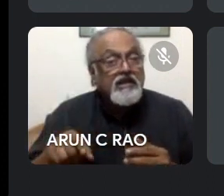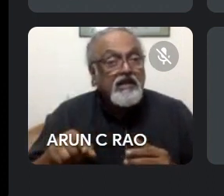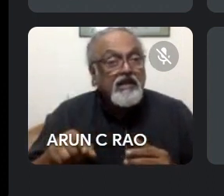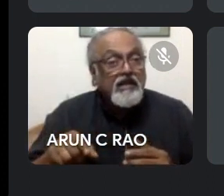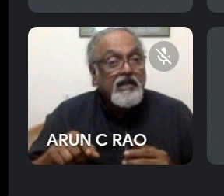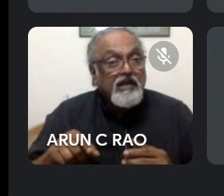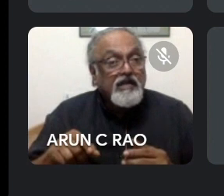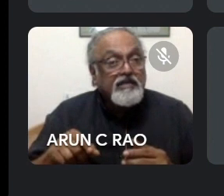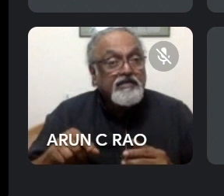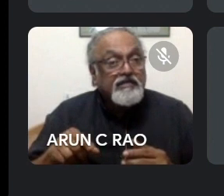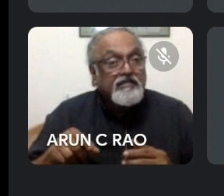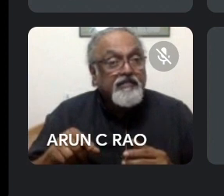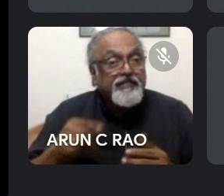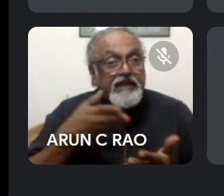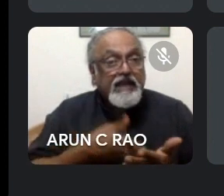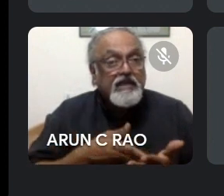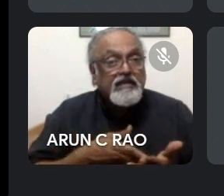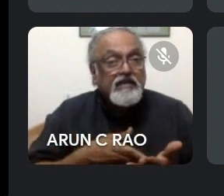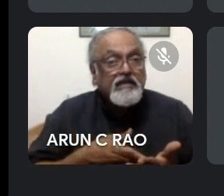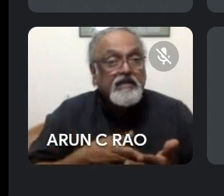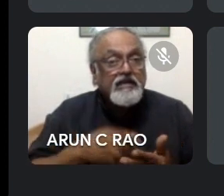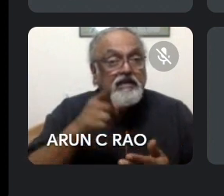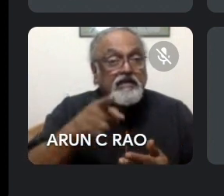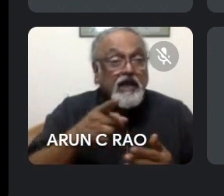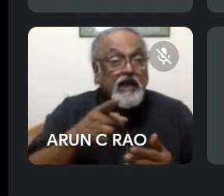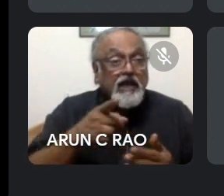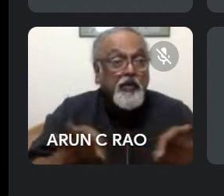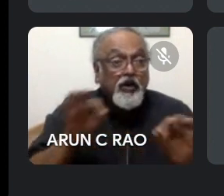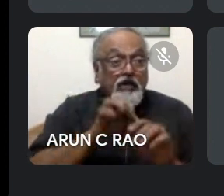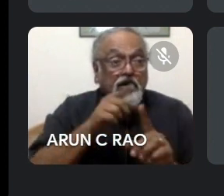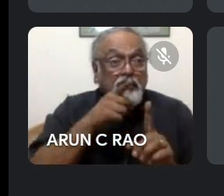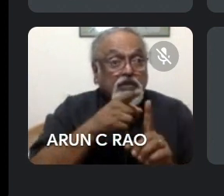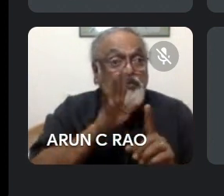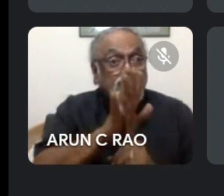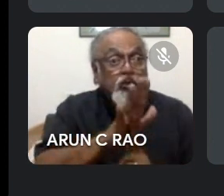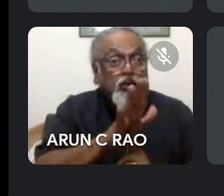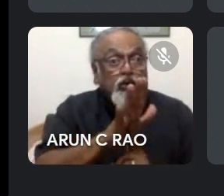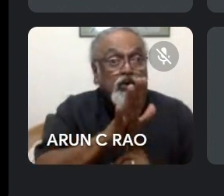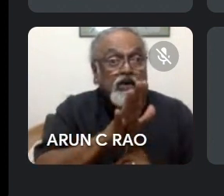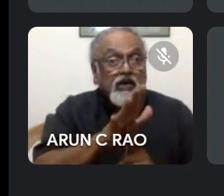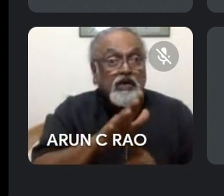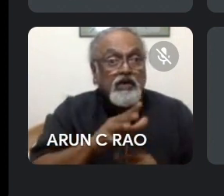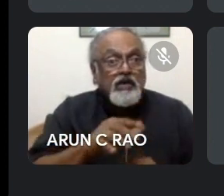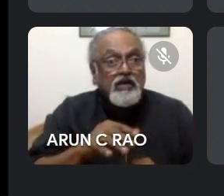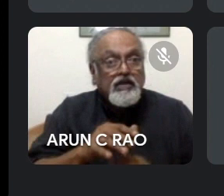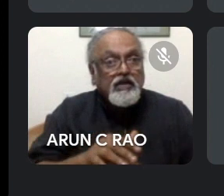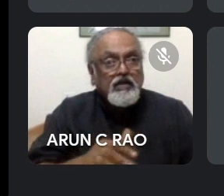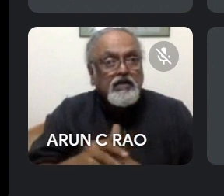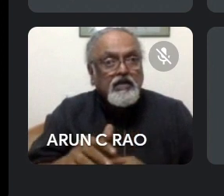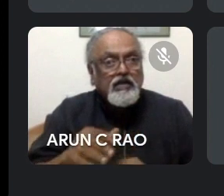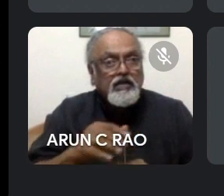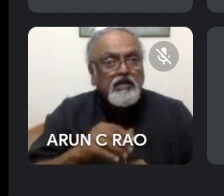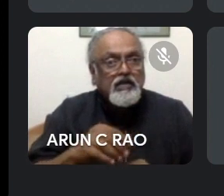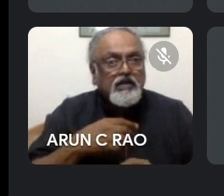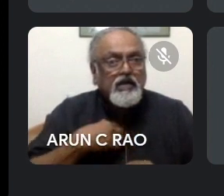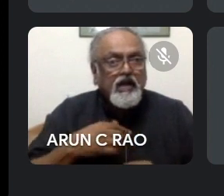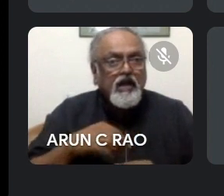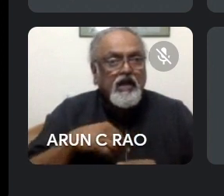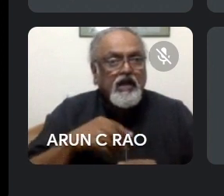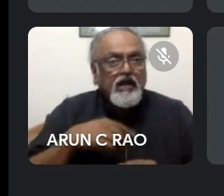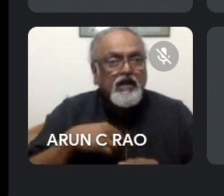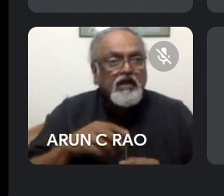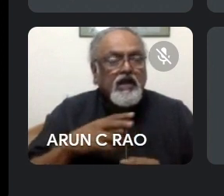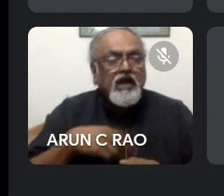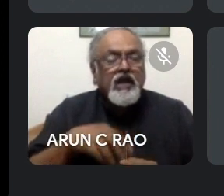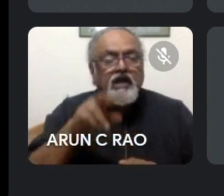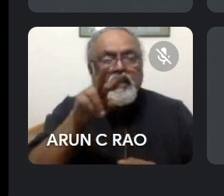that, he thought was important to point out to me. But I was like, no, I feel like I read it because I'm taking notes as